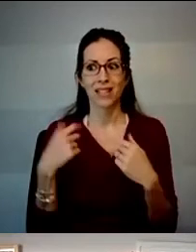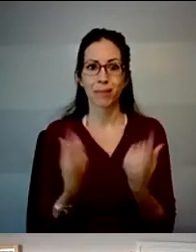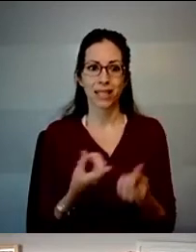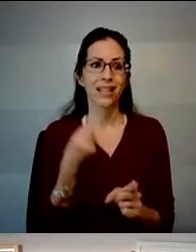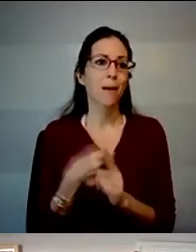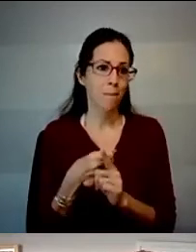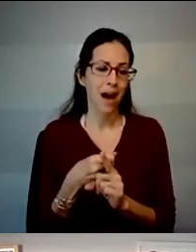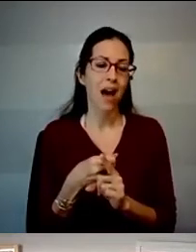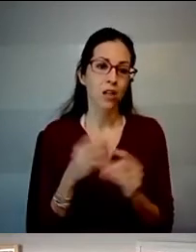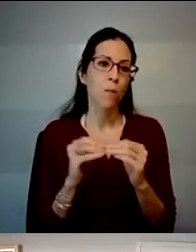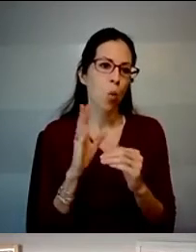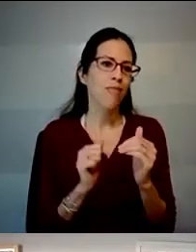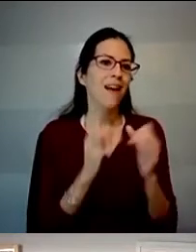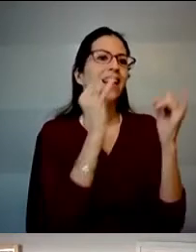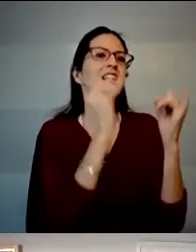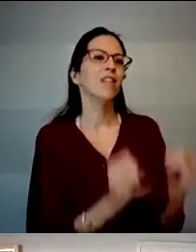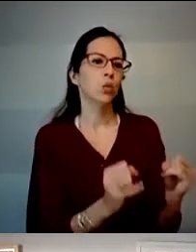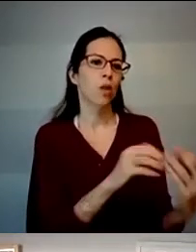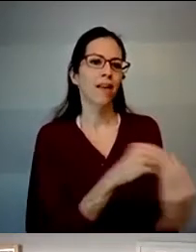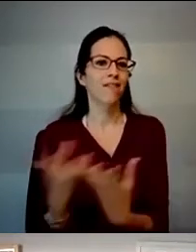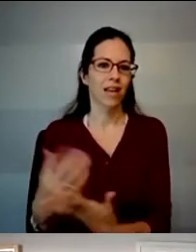than individual giving.